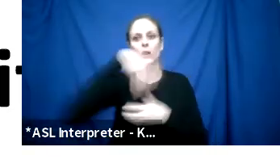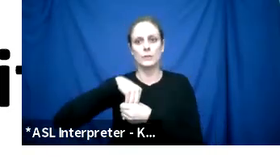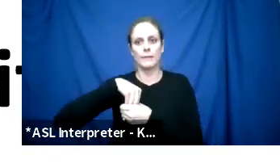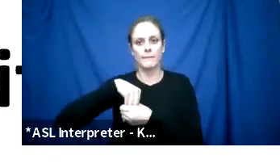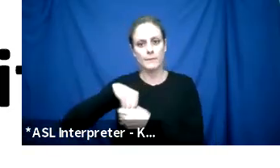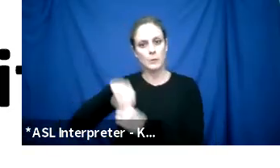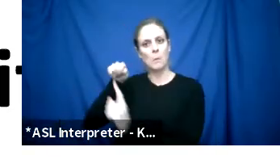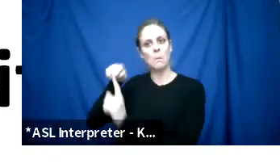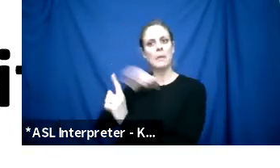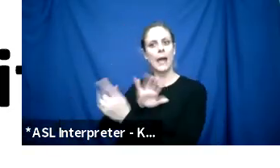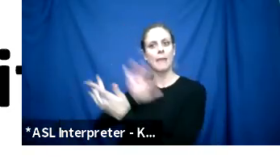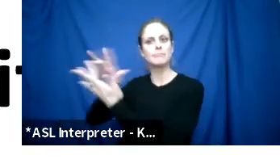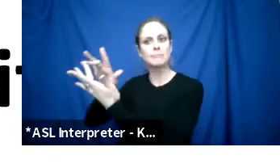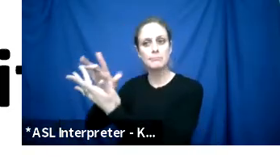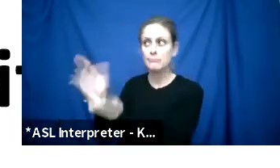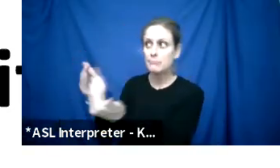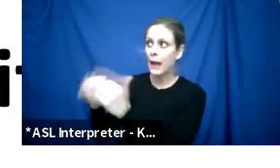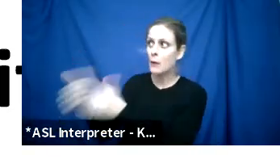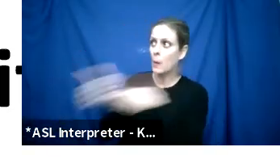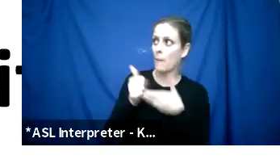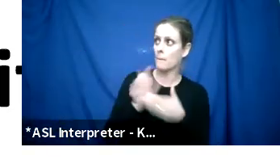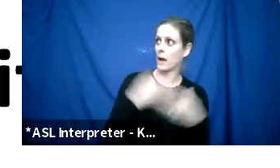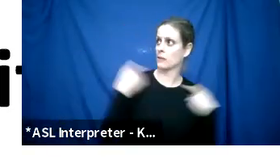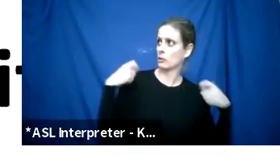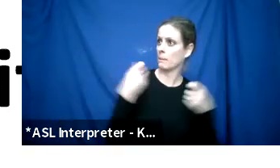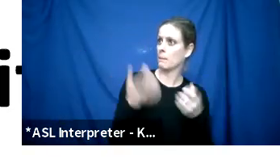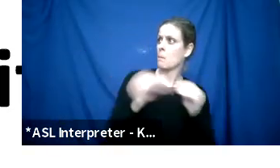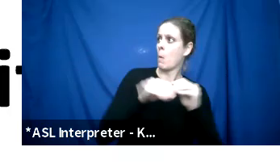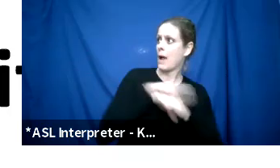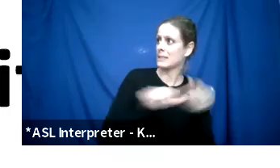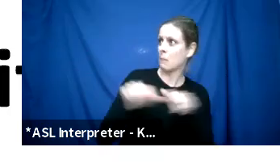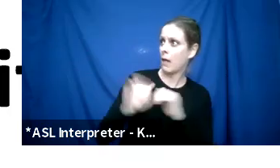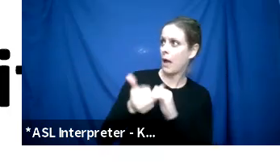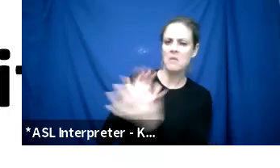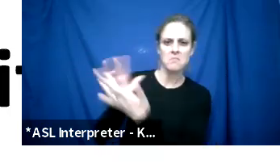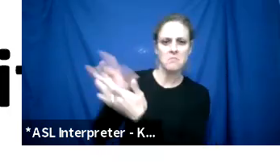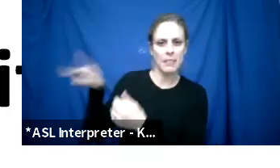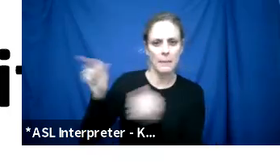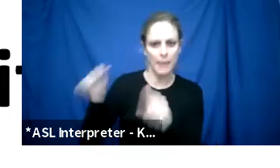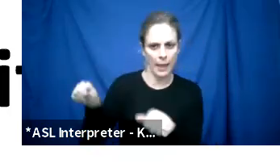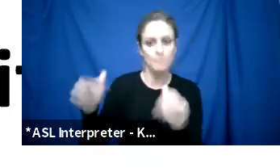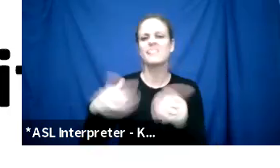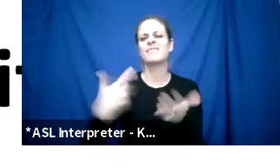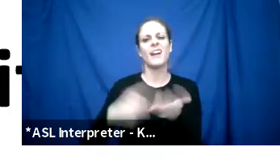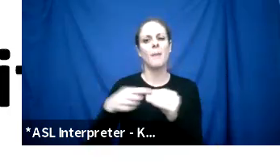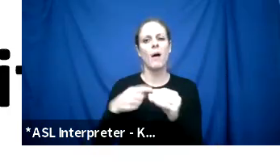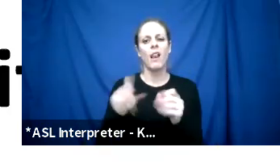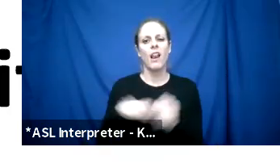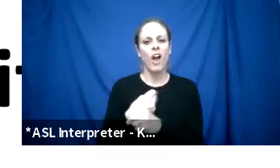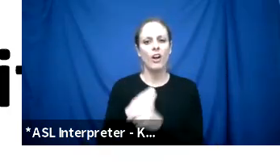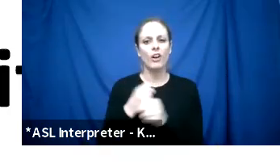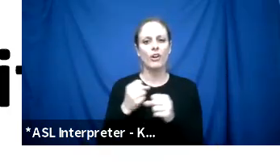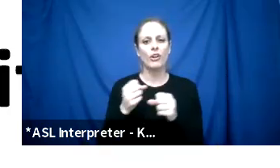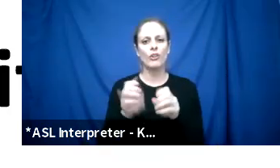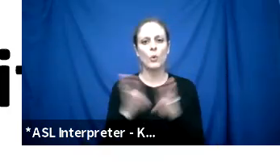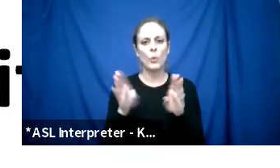to increase the access in your exercise equipment facility. We already kind of talked about locker rooms. Remember, locker rooms would be